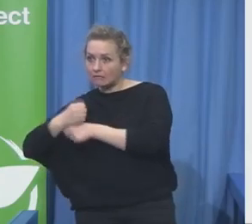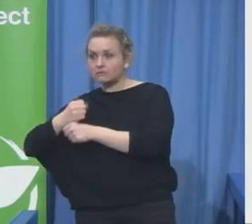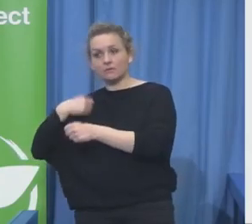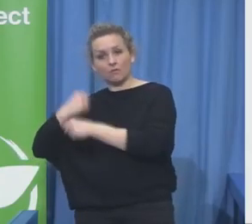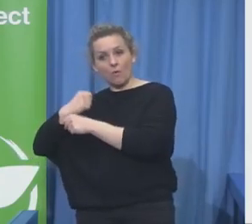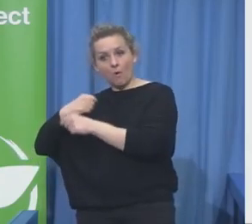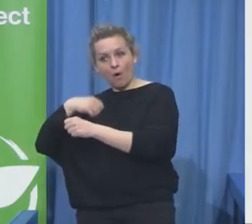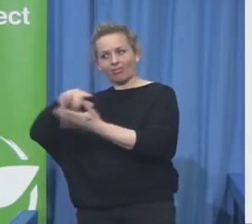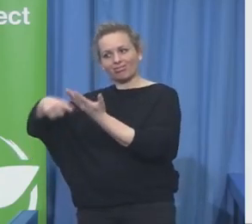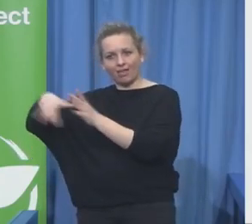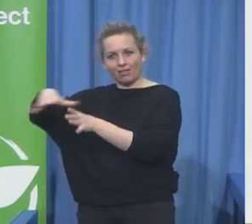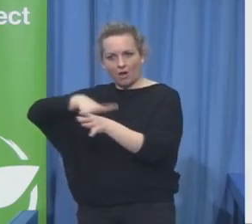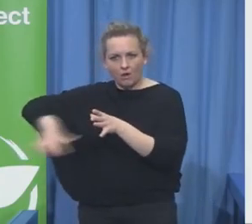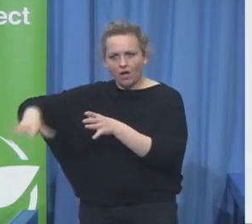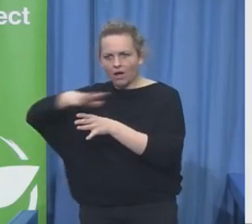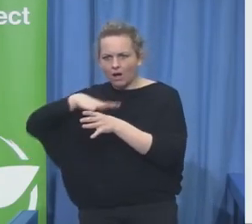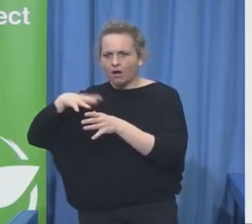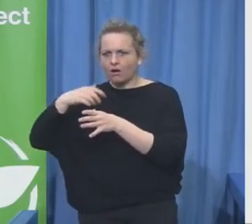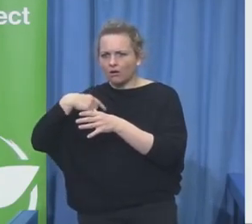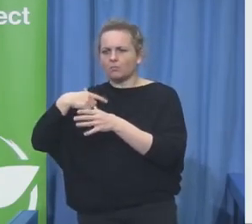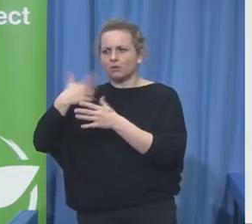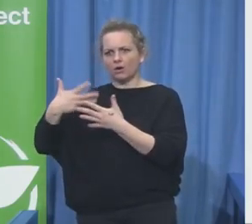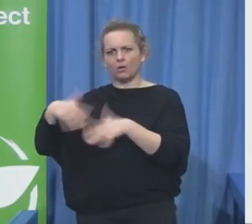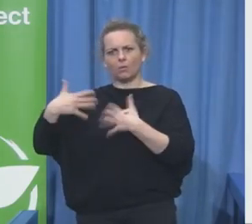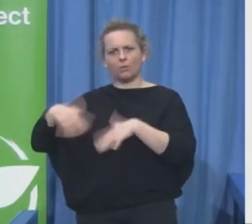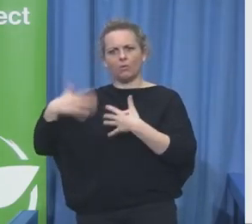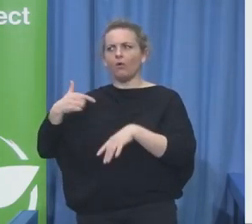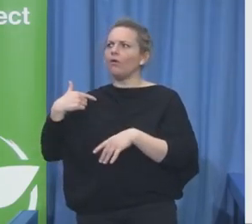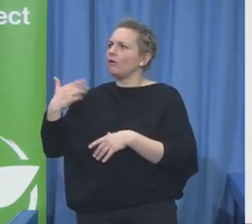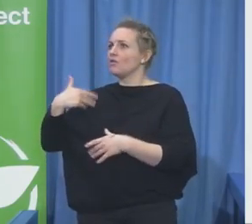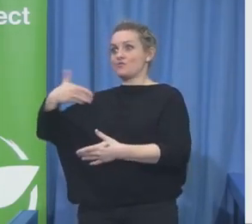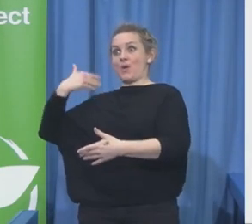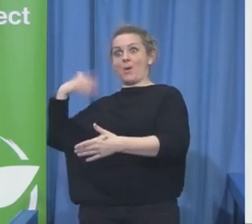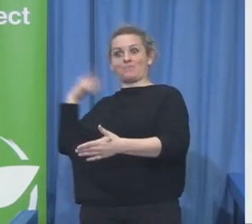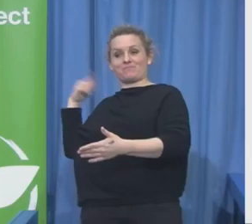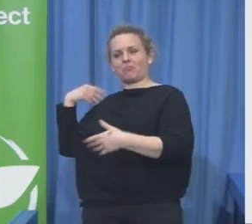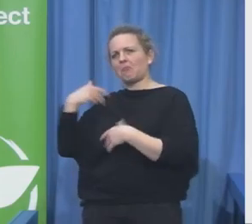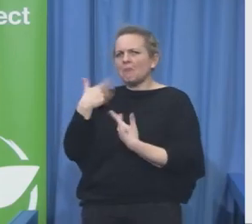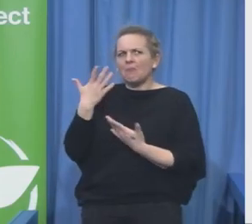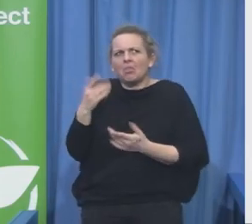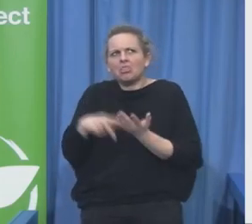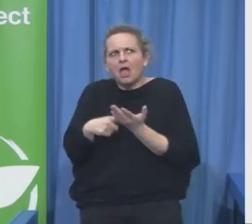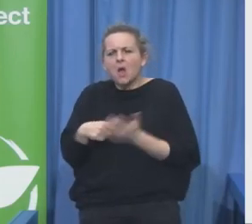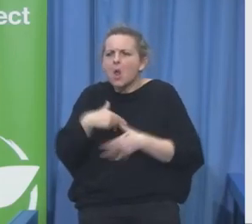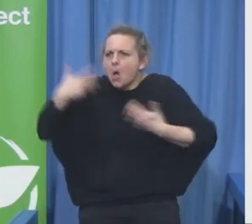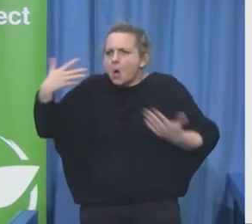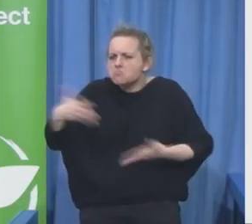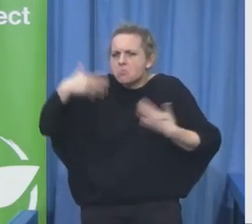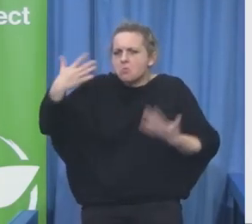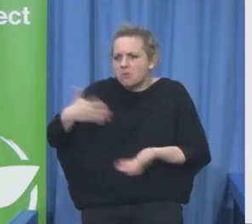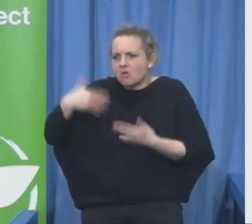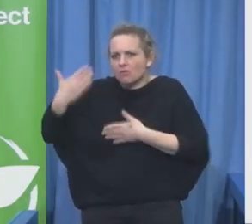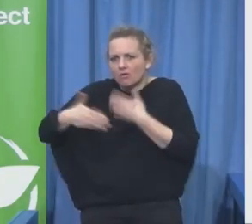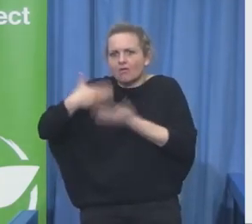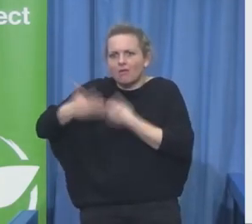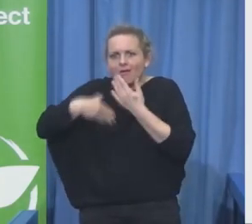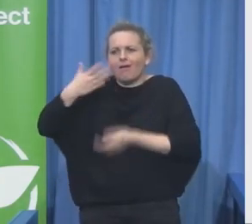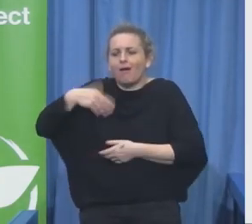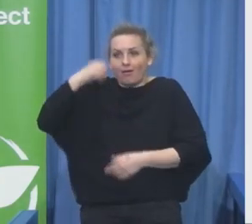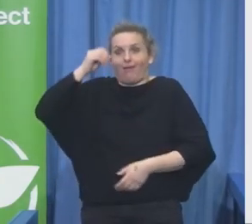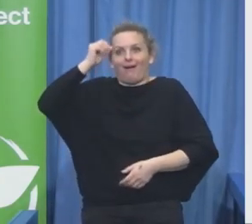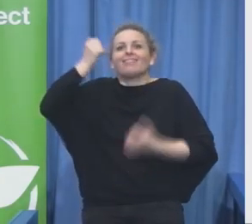disabilities. So much of my work this year is to make sure that we're engaging with our markets around the world to learn to talk about this very important